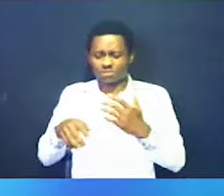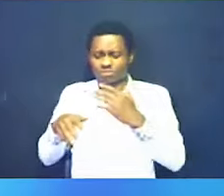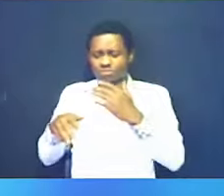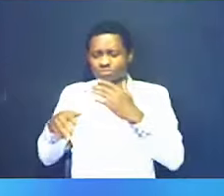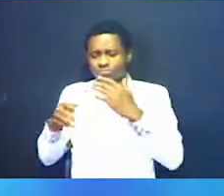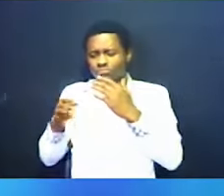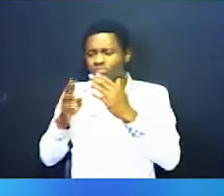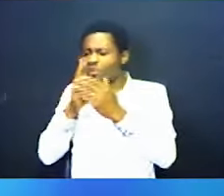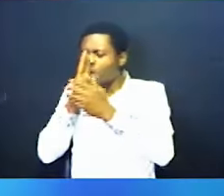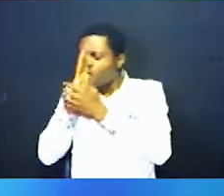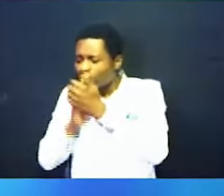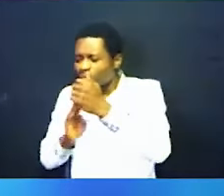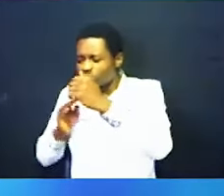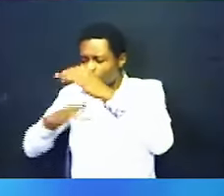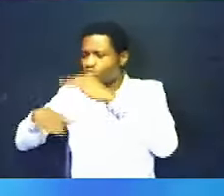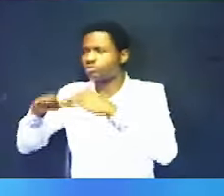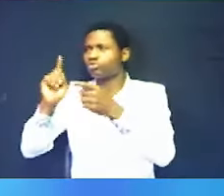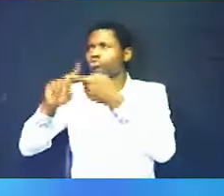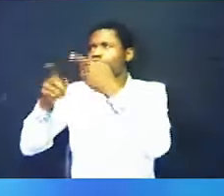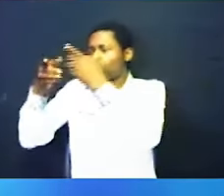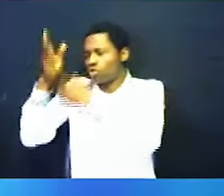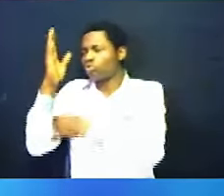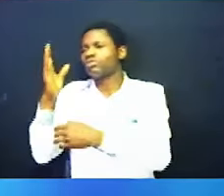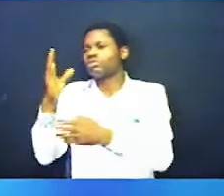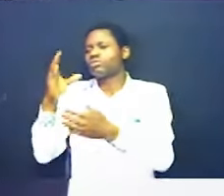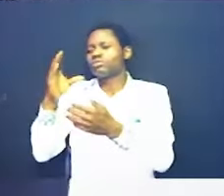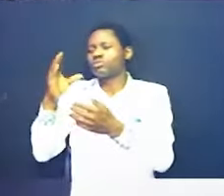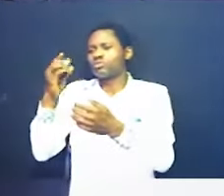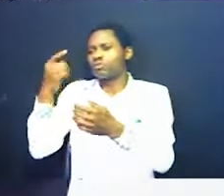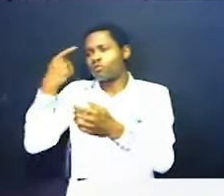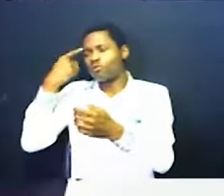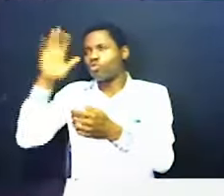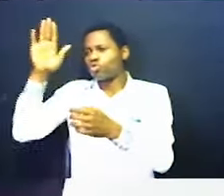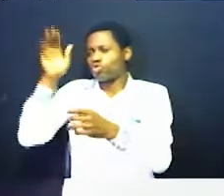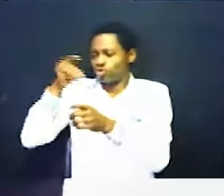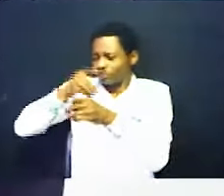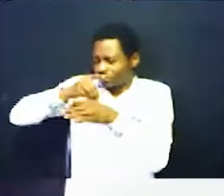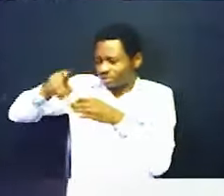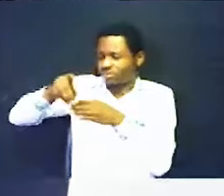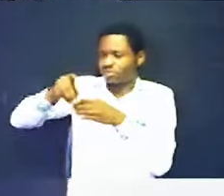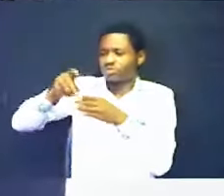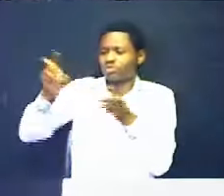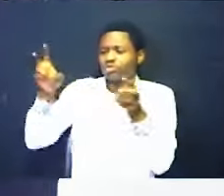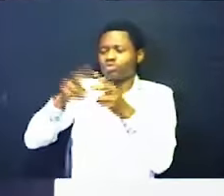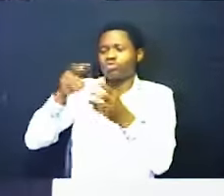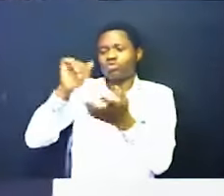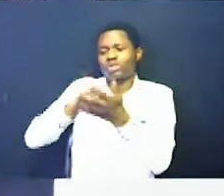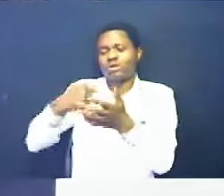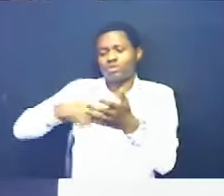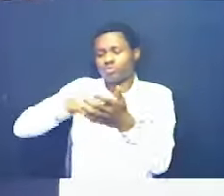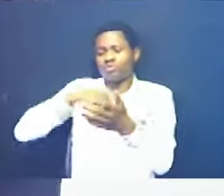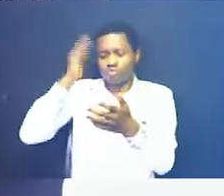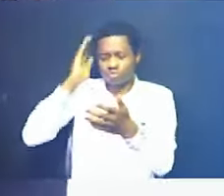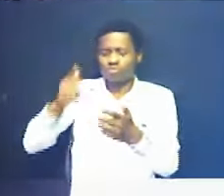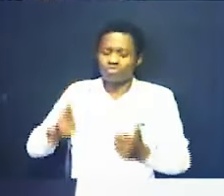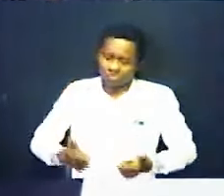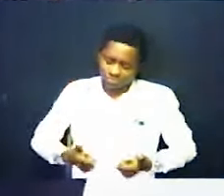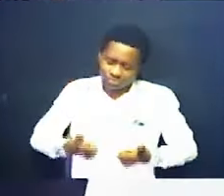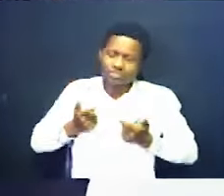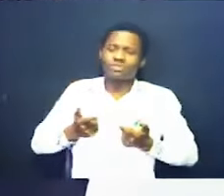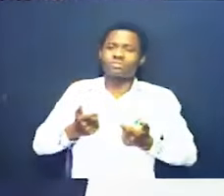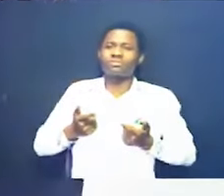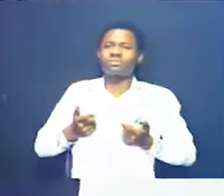of spirits and live? Ebio ye wo ye hunam fam agyanom se asotwefo na ye fere